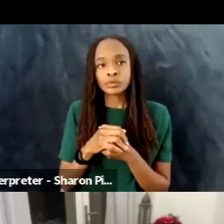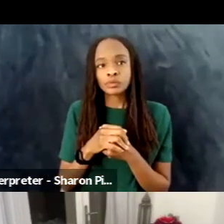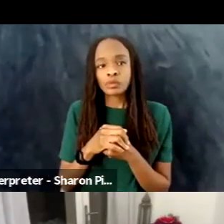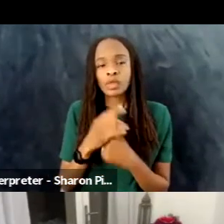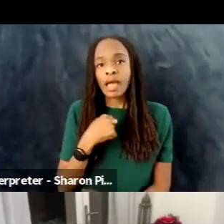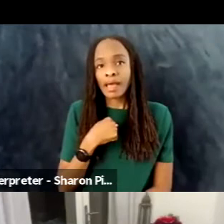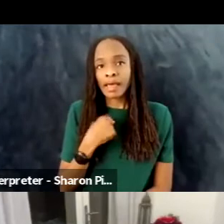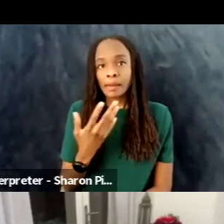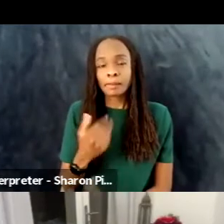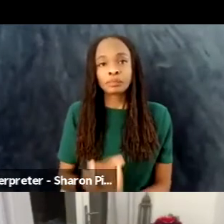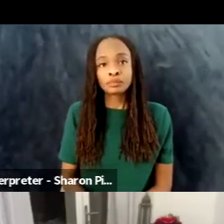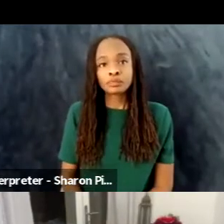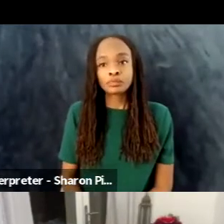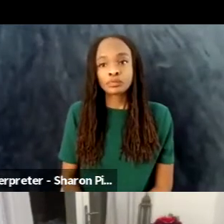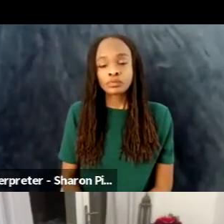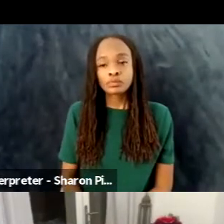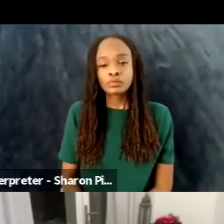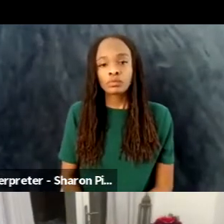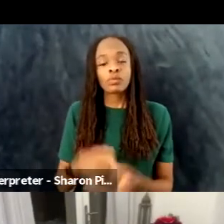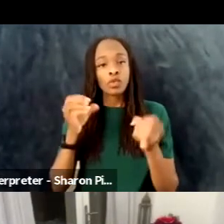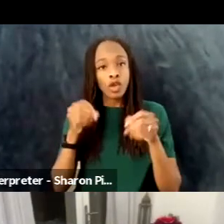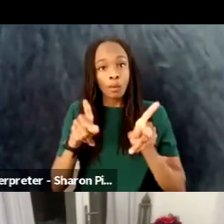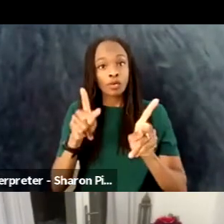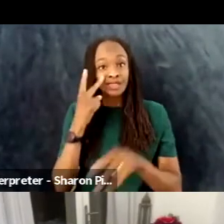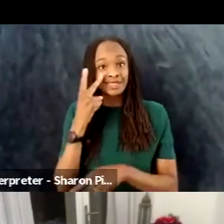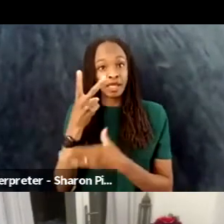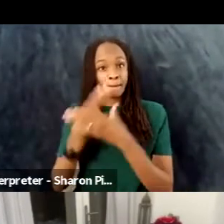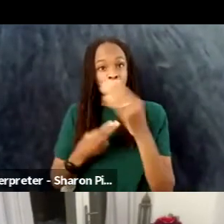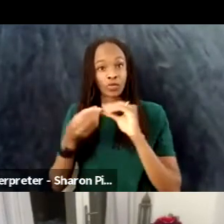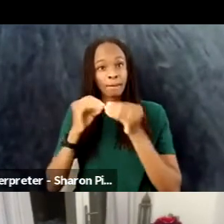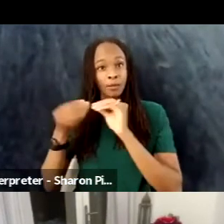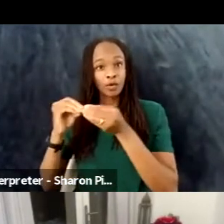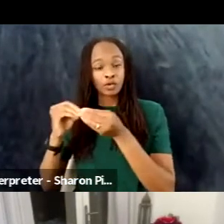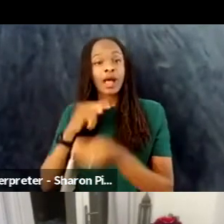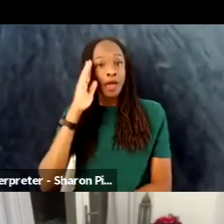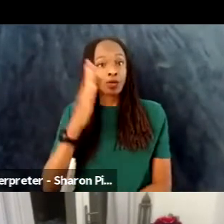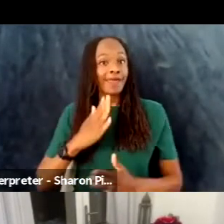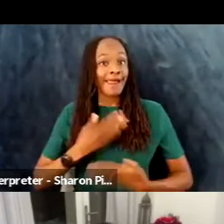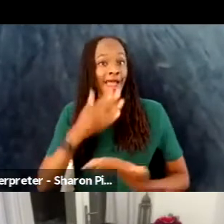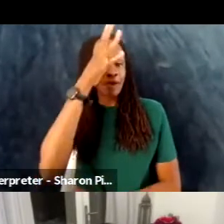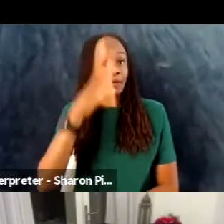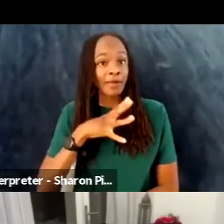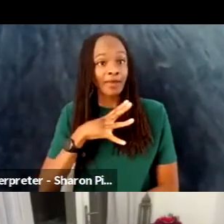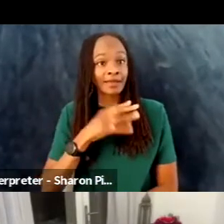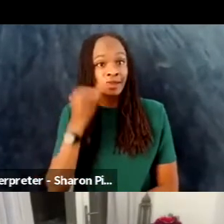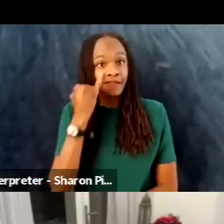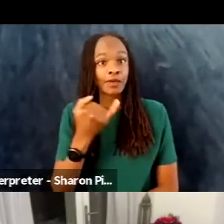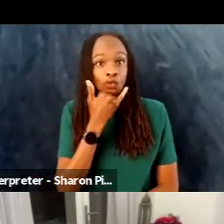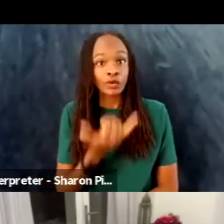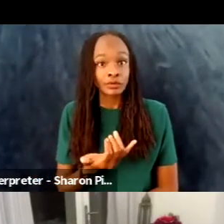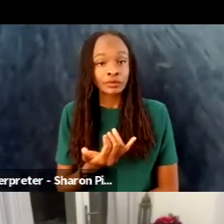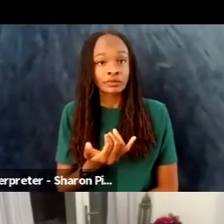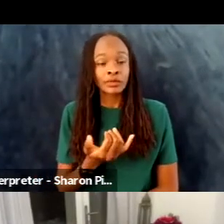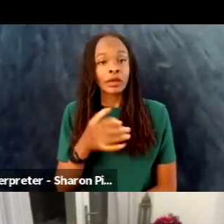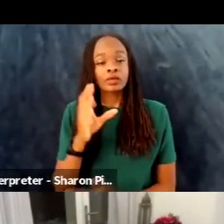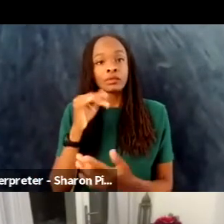the opportunity of seeing both numbers, I would be a happy man that we've come a long way. We've come a long